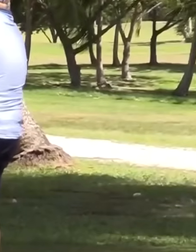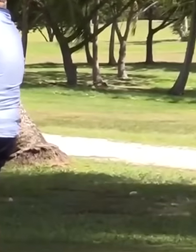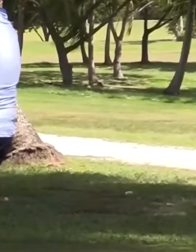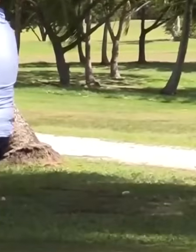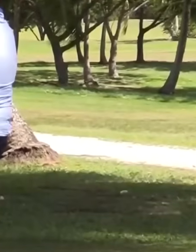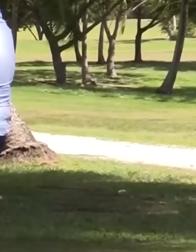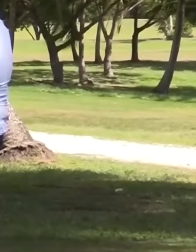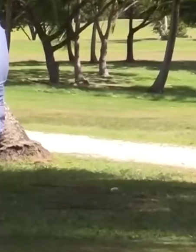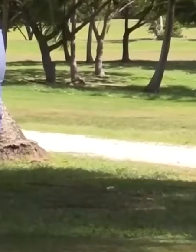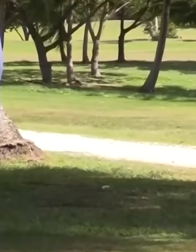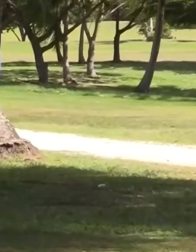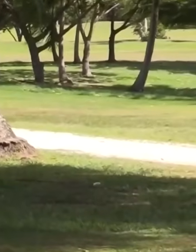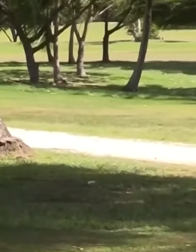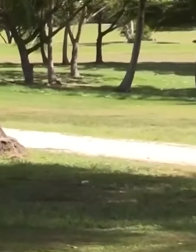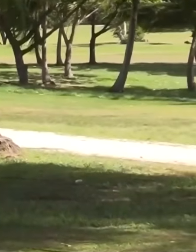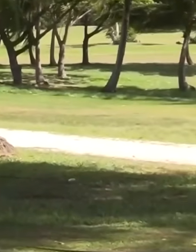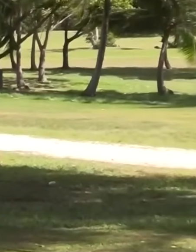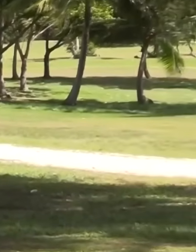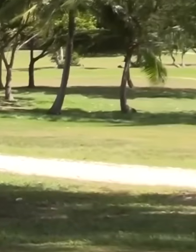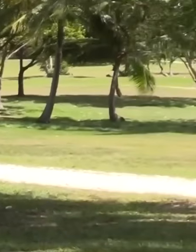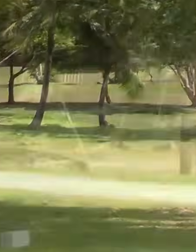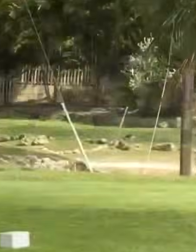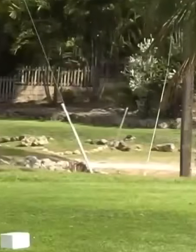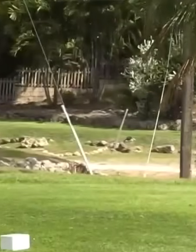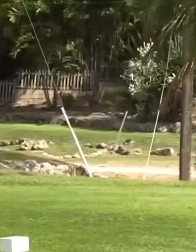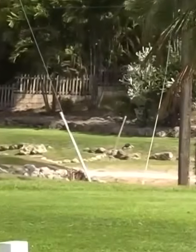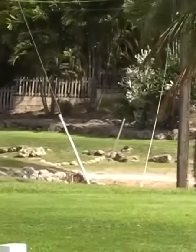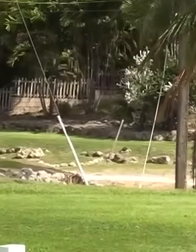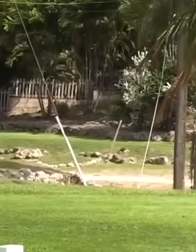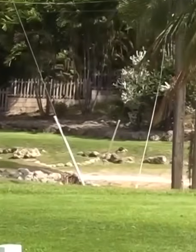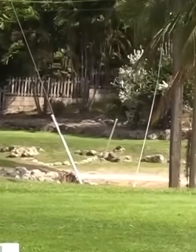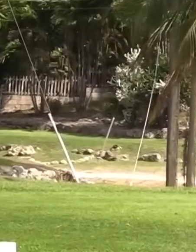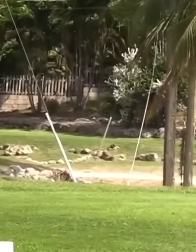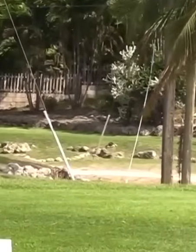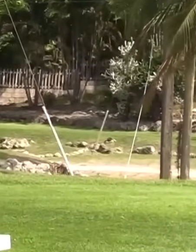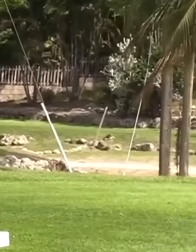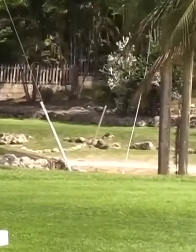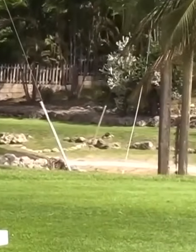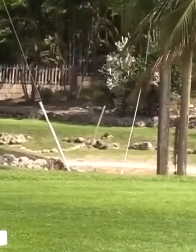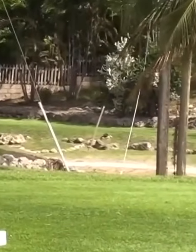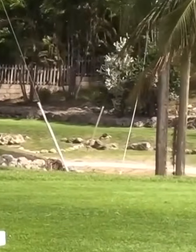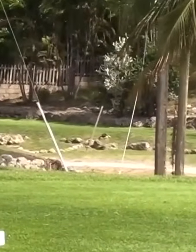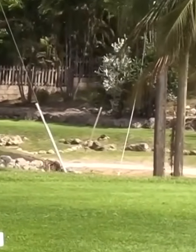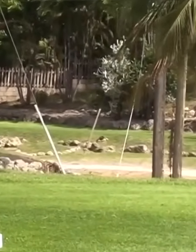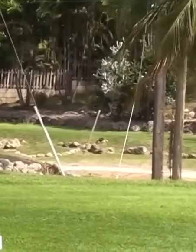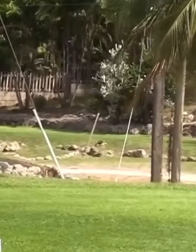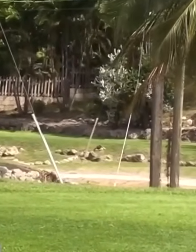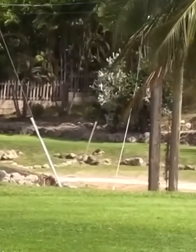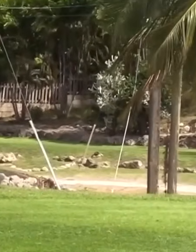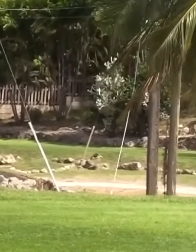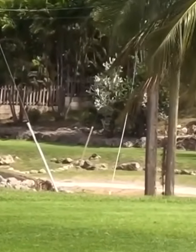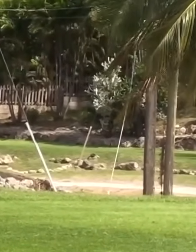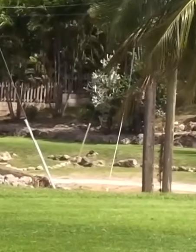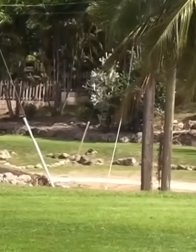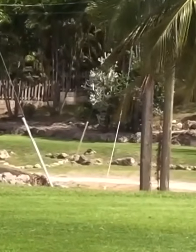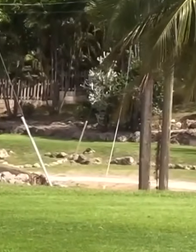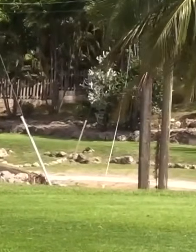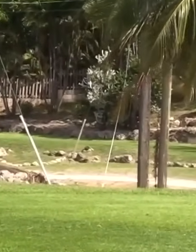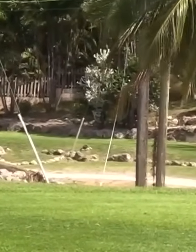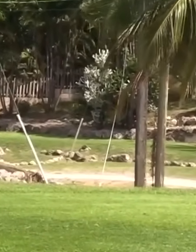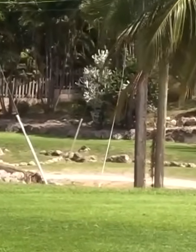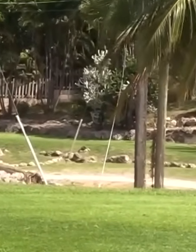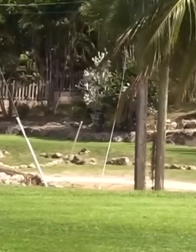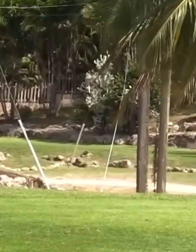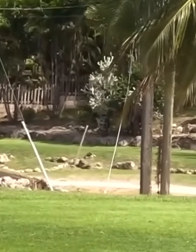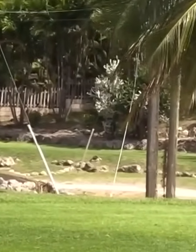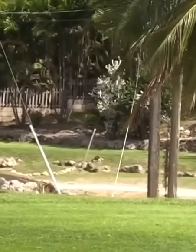place Bahamas on 157. For Barbados, Mariella Young went back to the clubhouse with a 78, while Emily Odwin shot